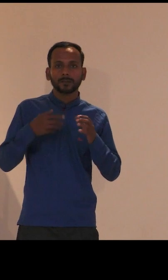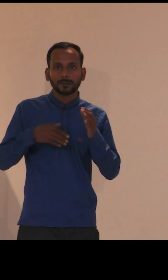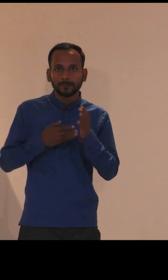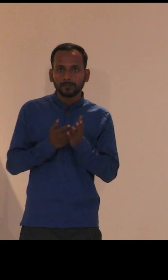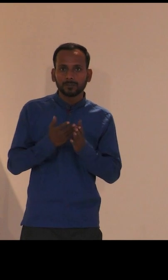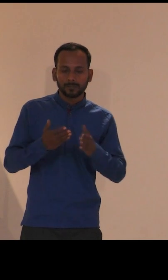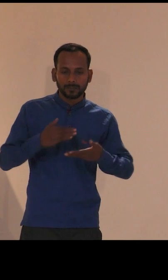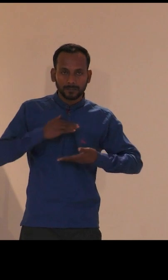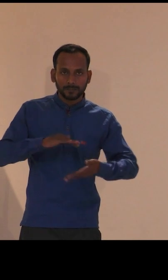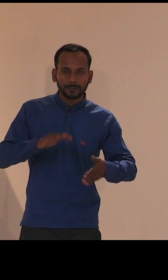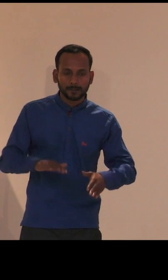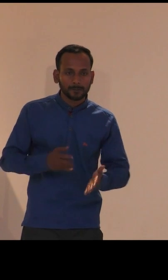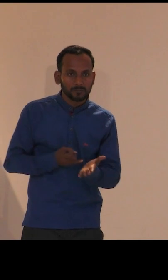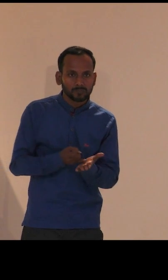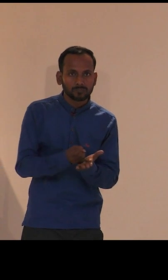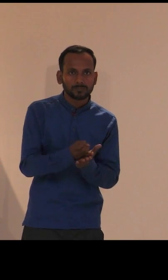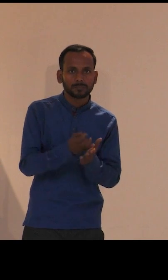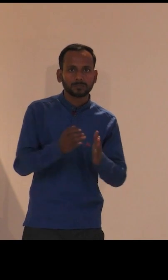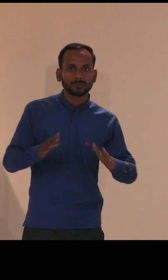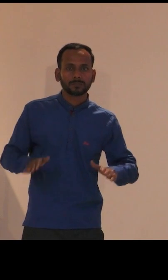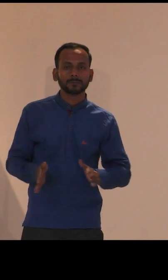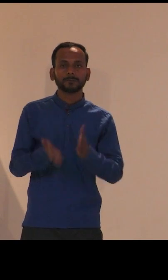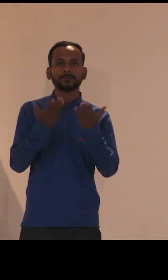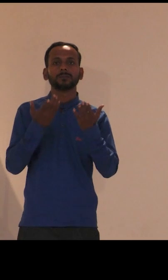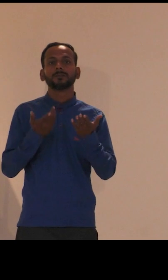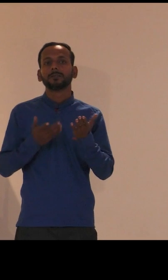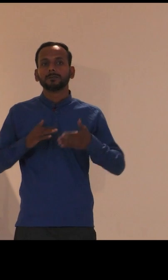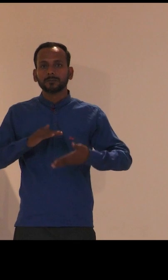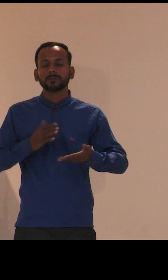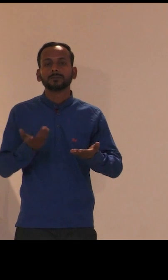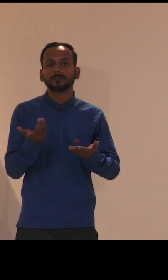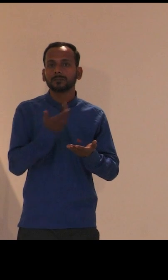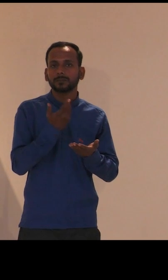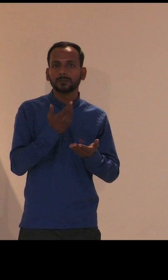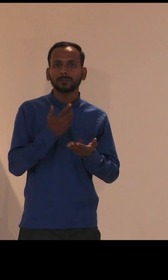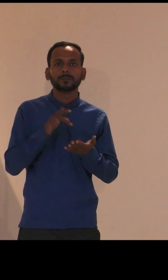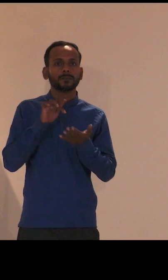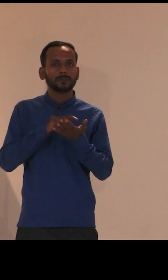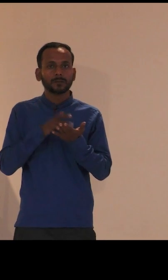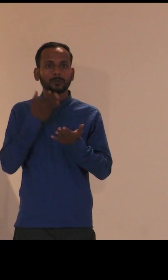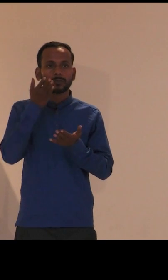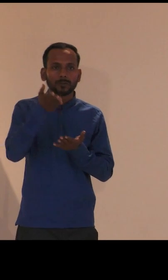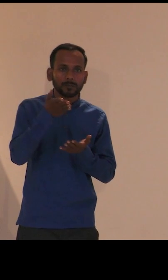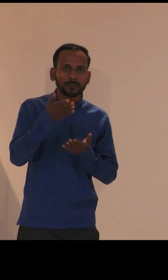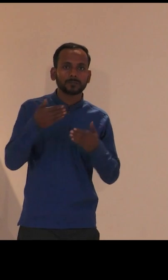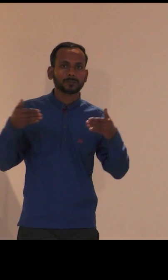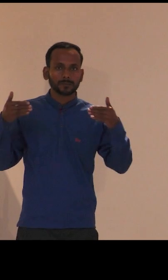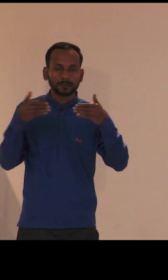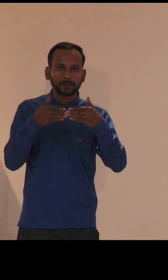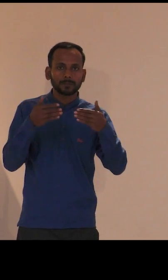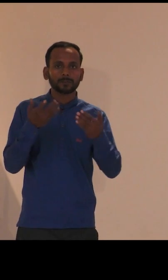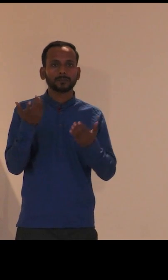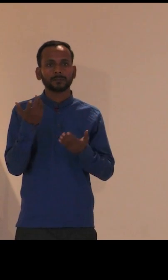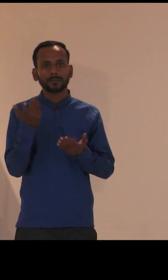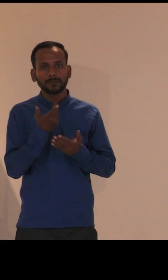with childbirth in rural India. Some of them climbing hills to even get to a place where they can meet a midwife who